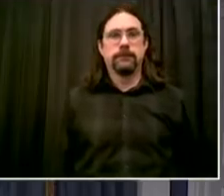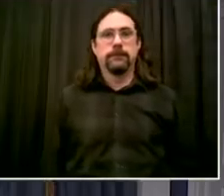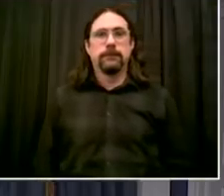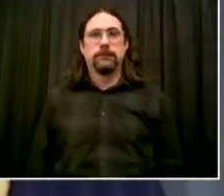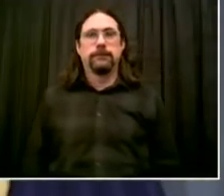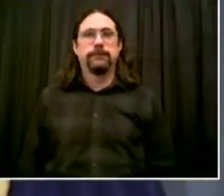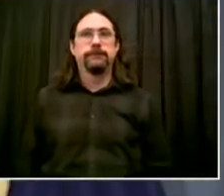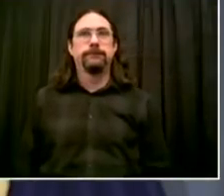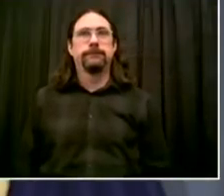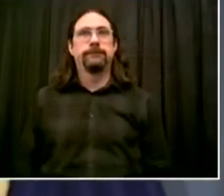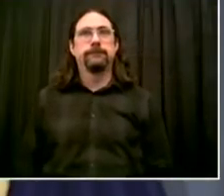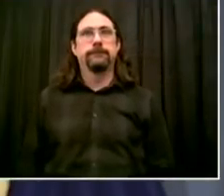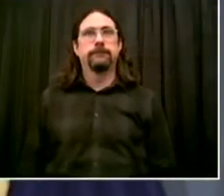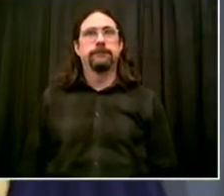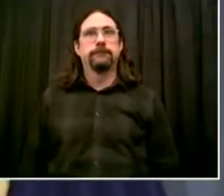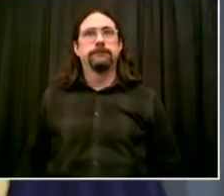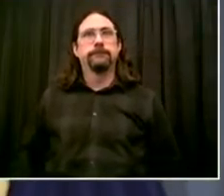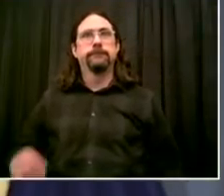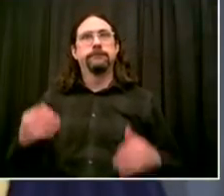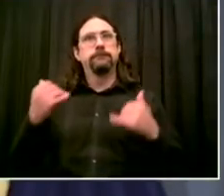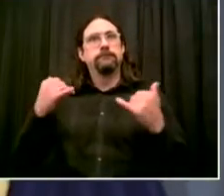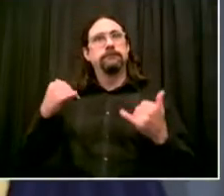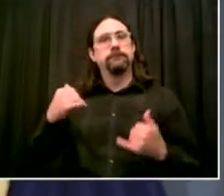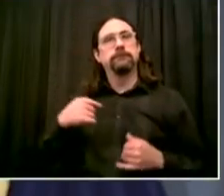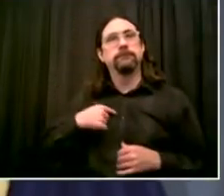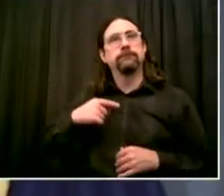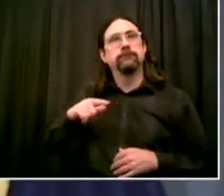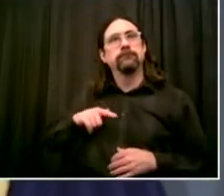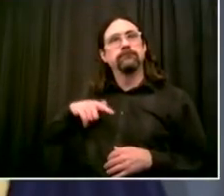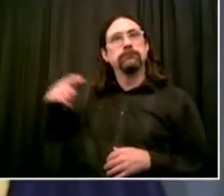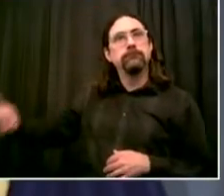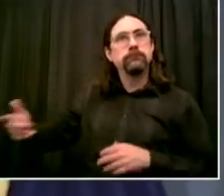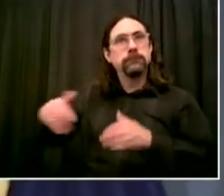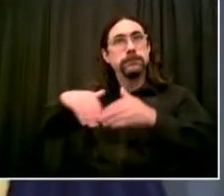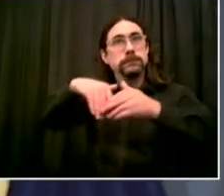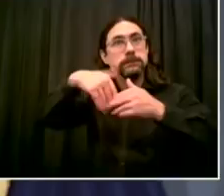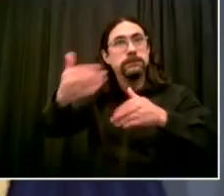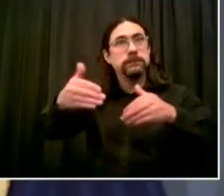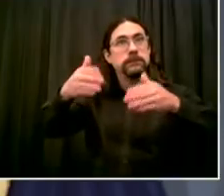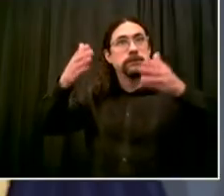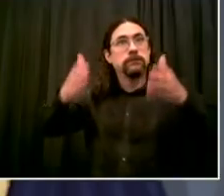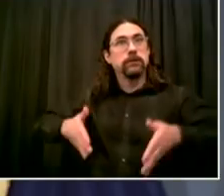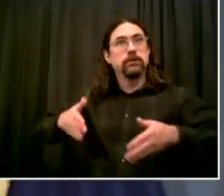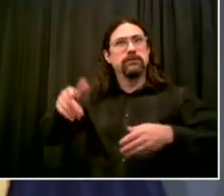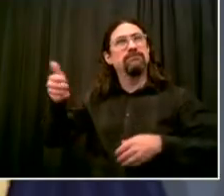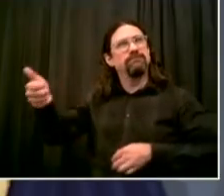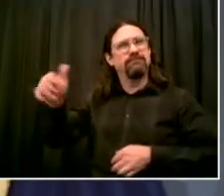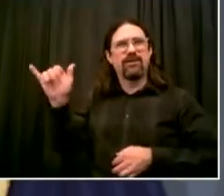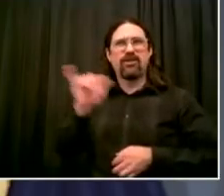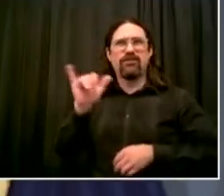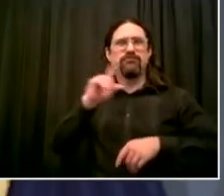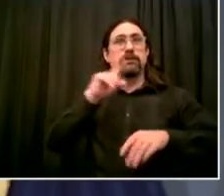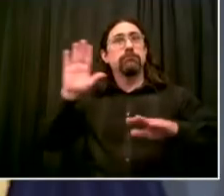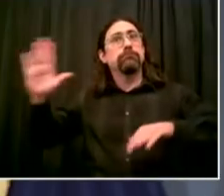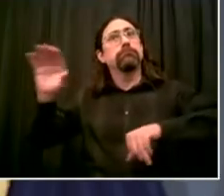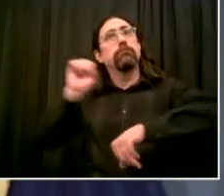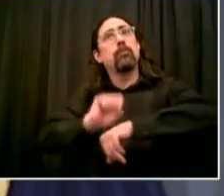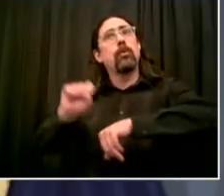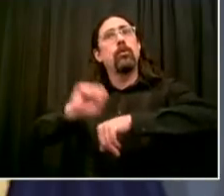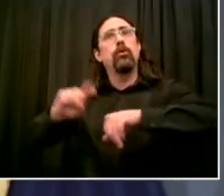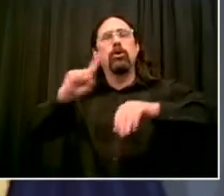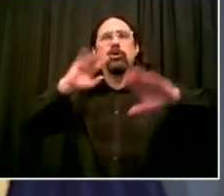I want to say that I came to know Adrienne Adams through her work in the community in